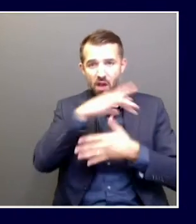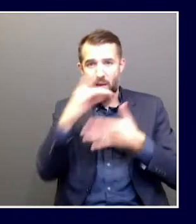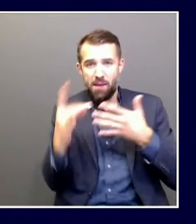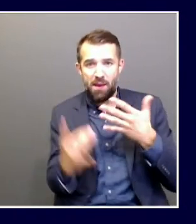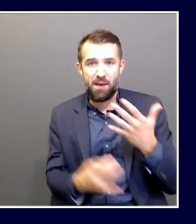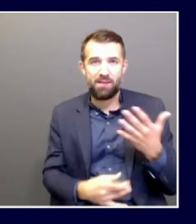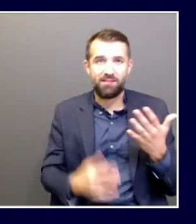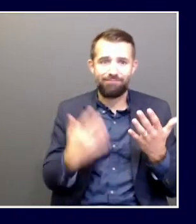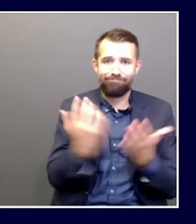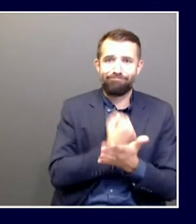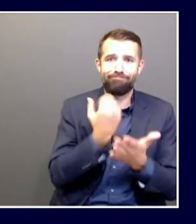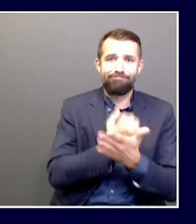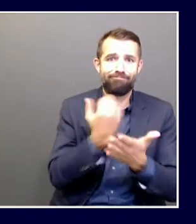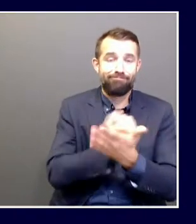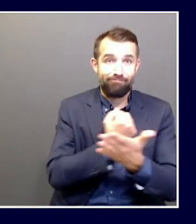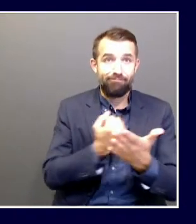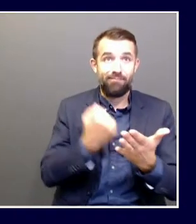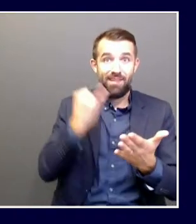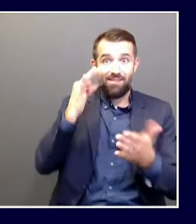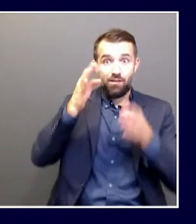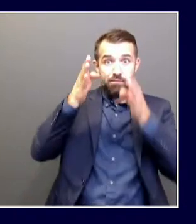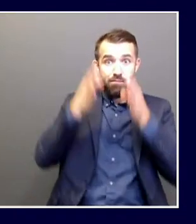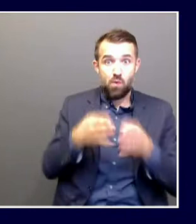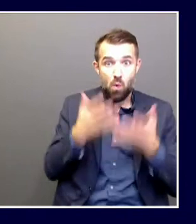a test, they have it available and local.